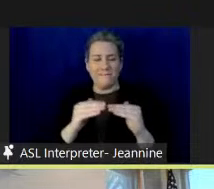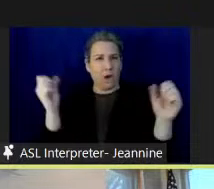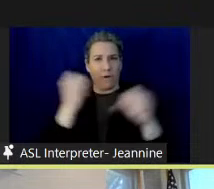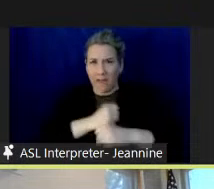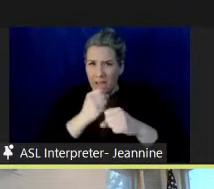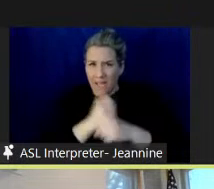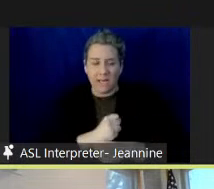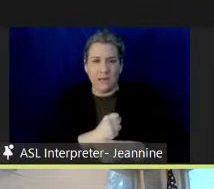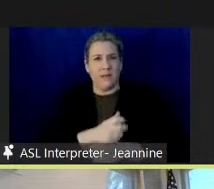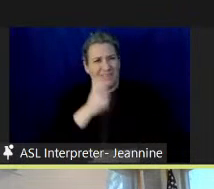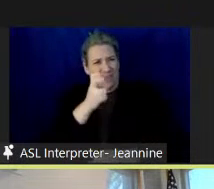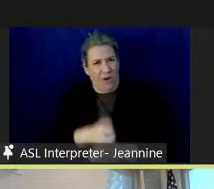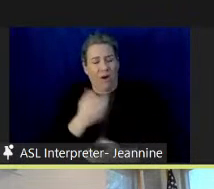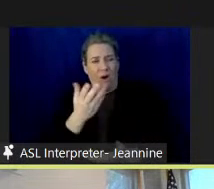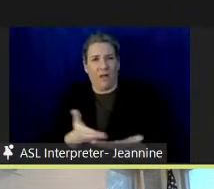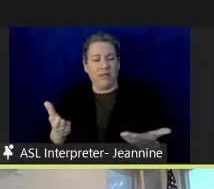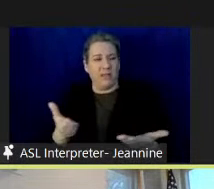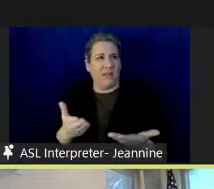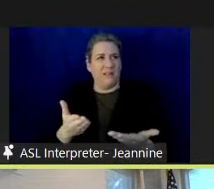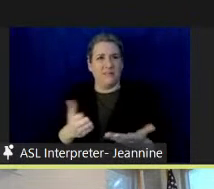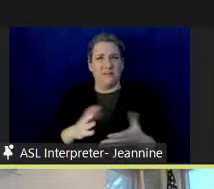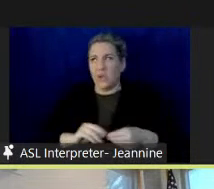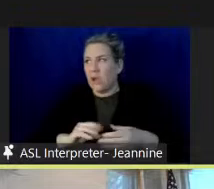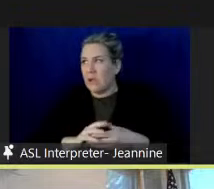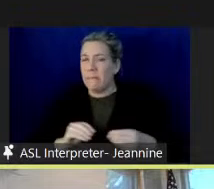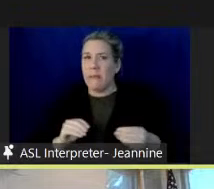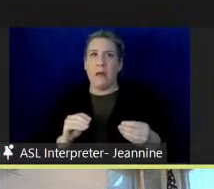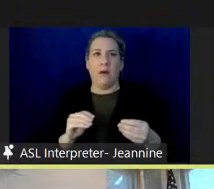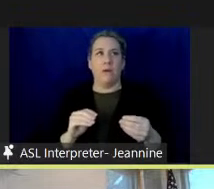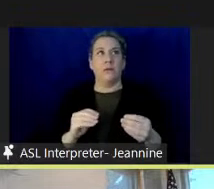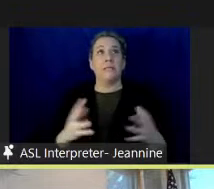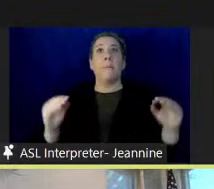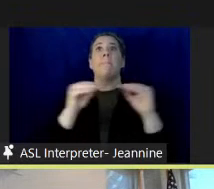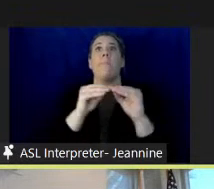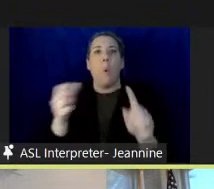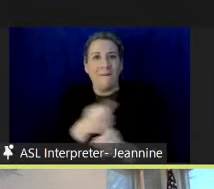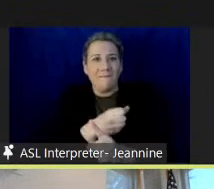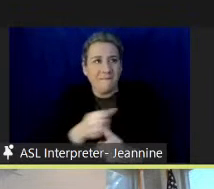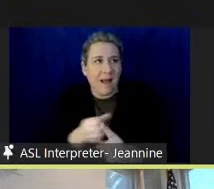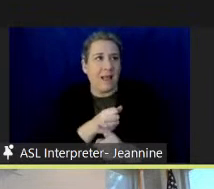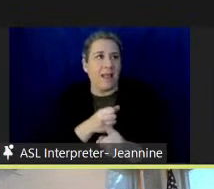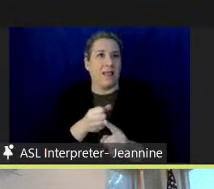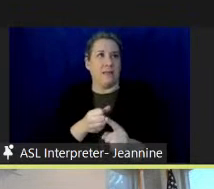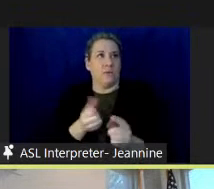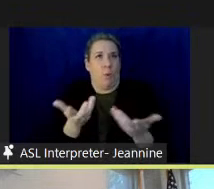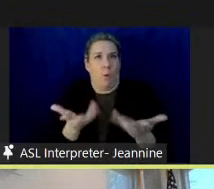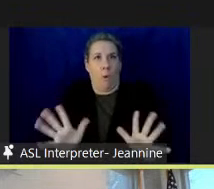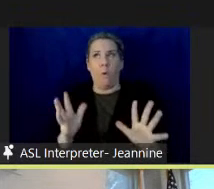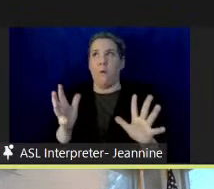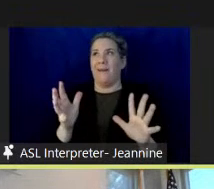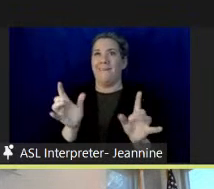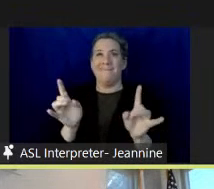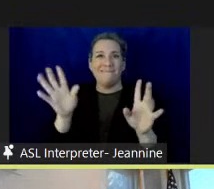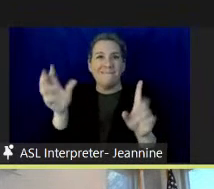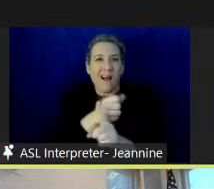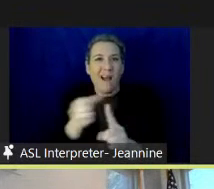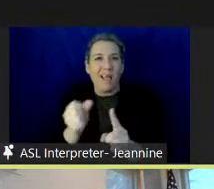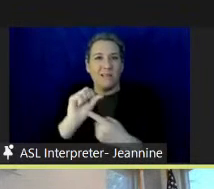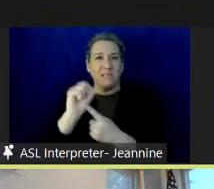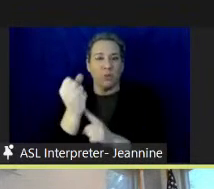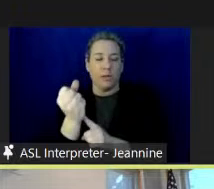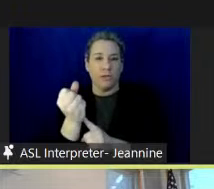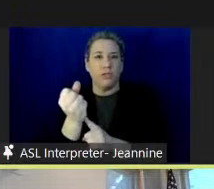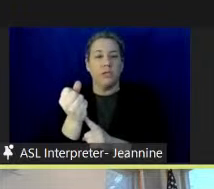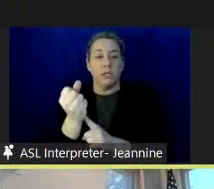order to bring more violence or introduce more violence in an already violent situation. But this is the last ditch effort. And if we don't attempt to do something,